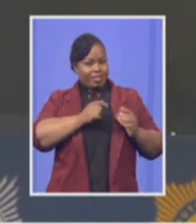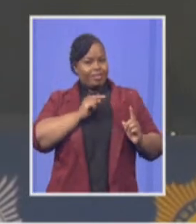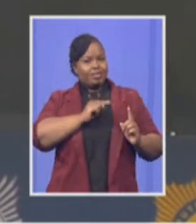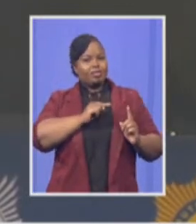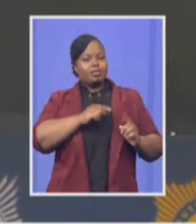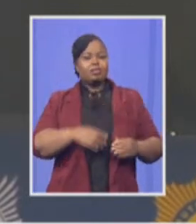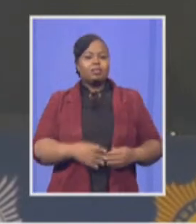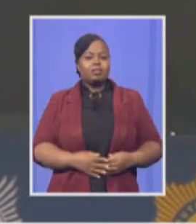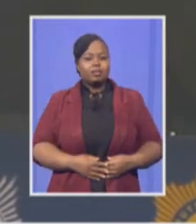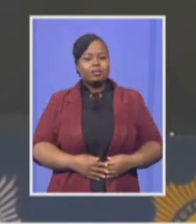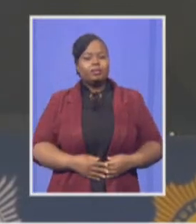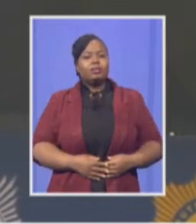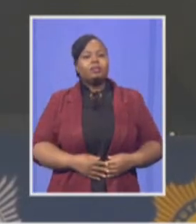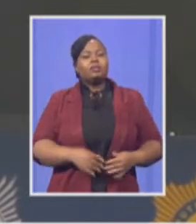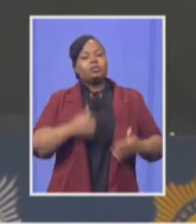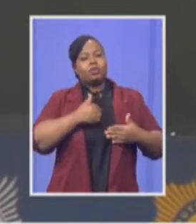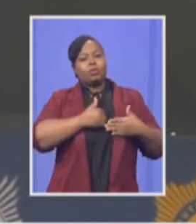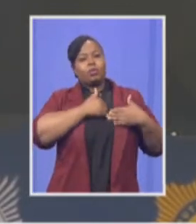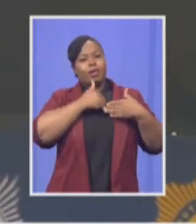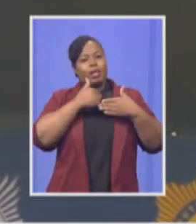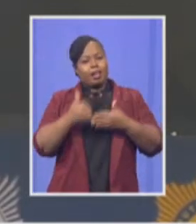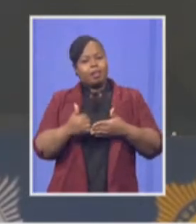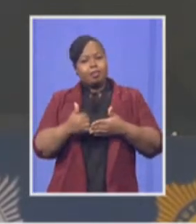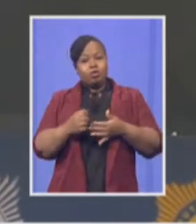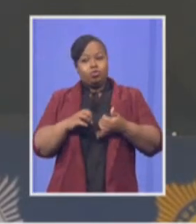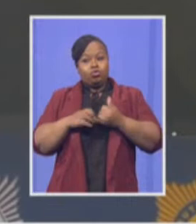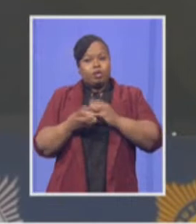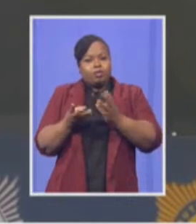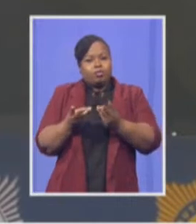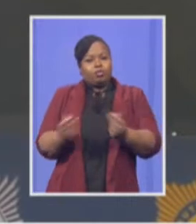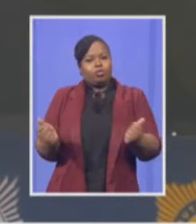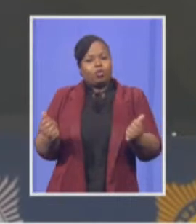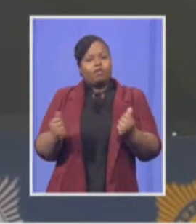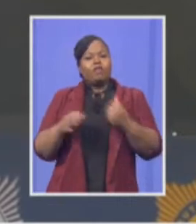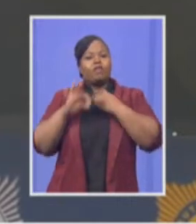iyalida ekudileni nendaba